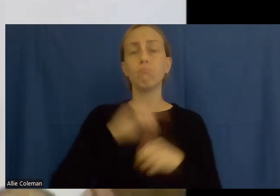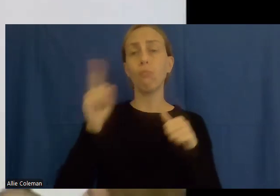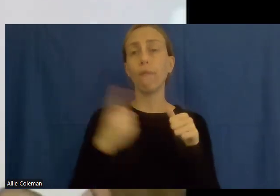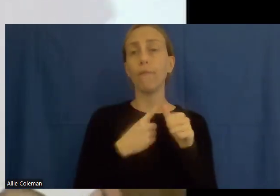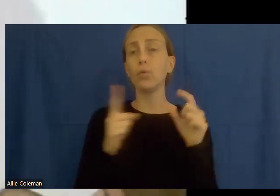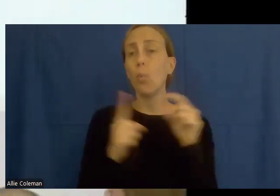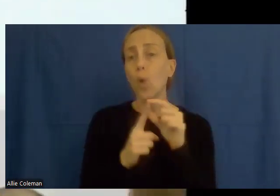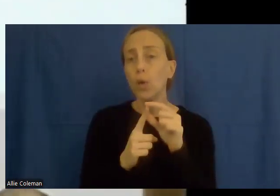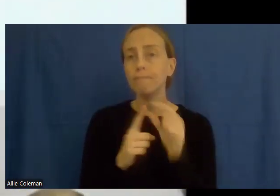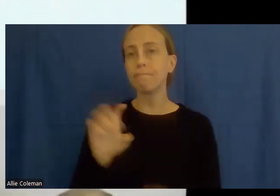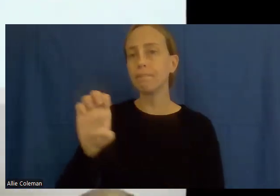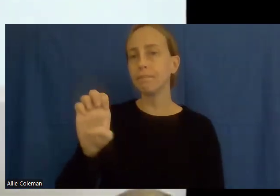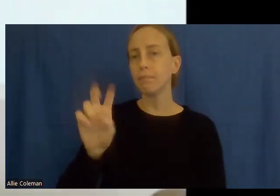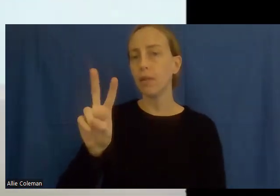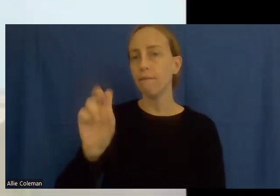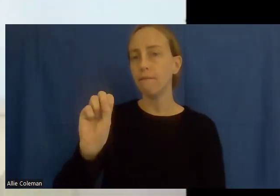First word,